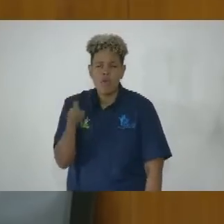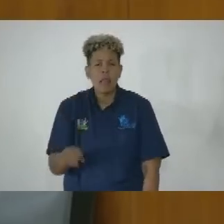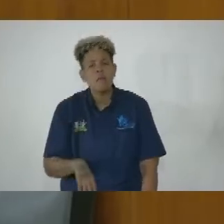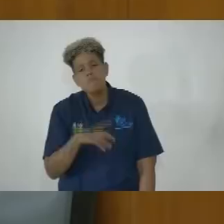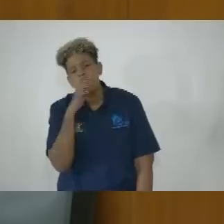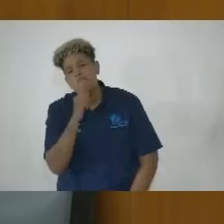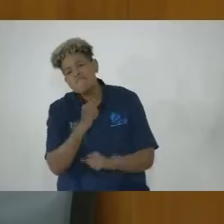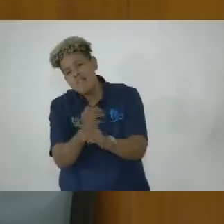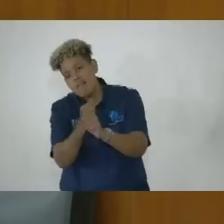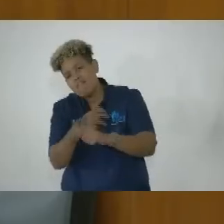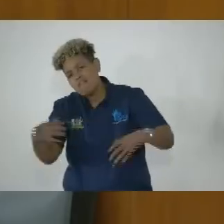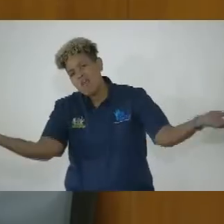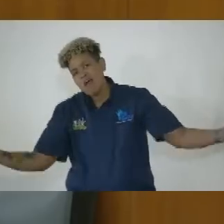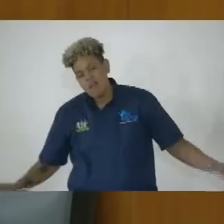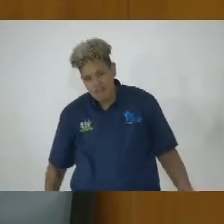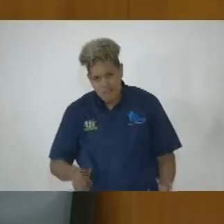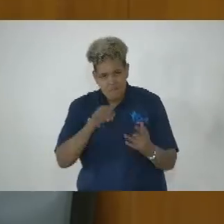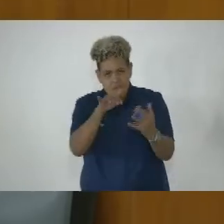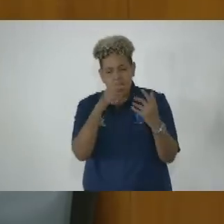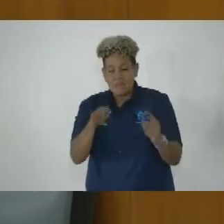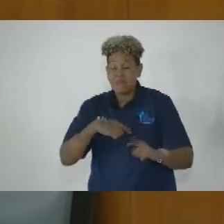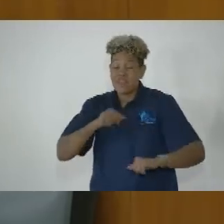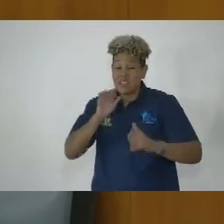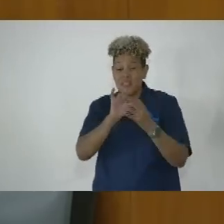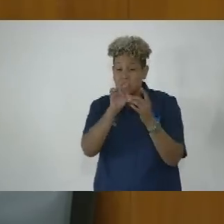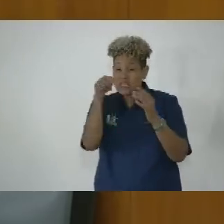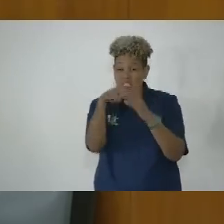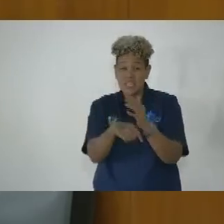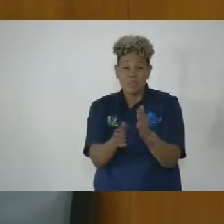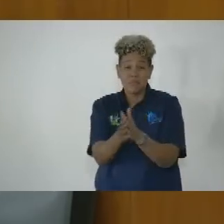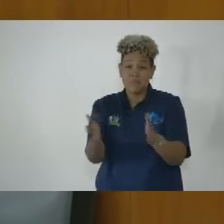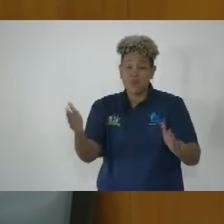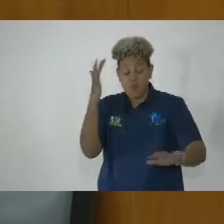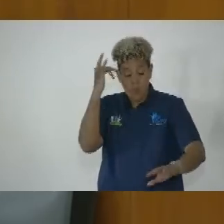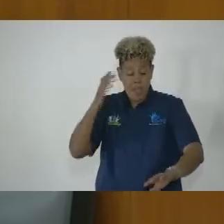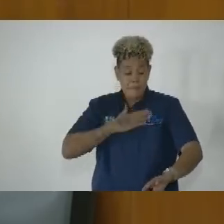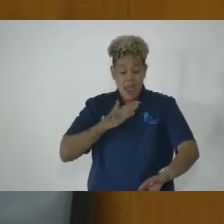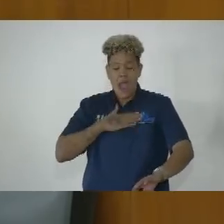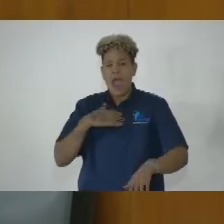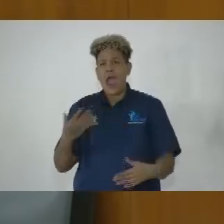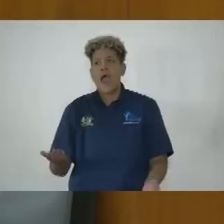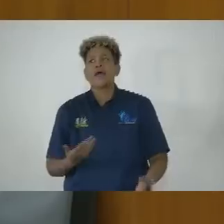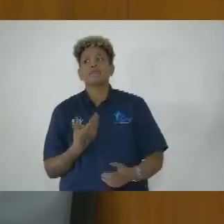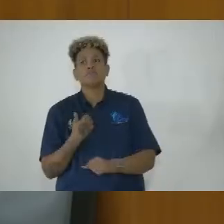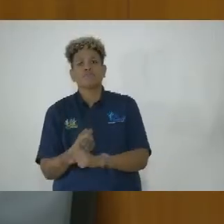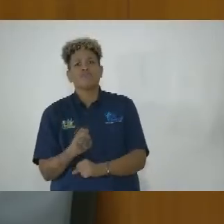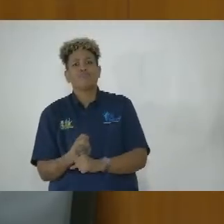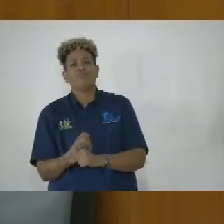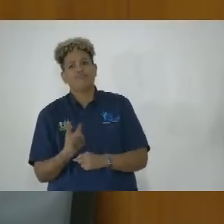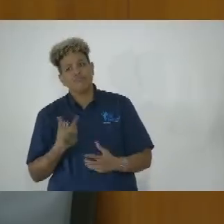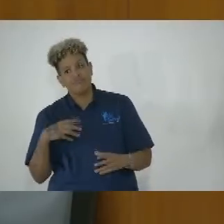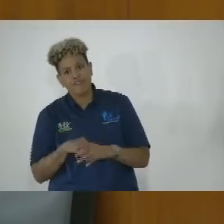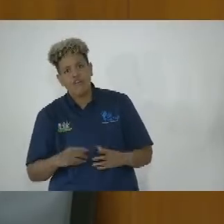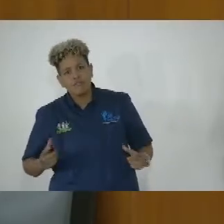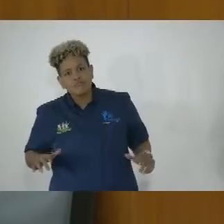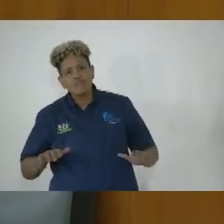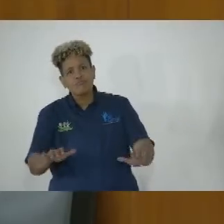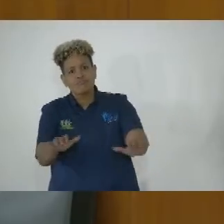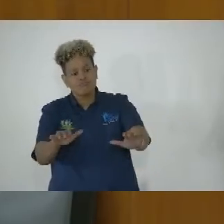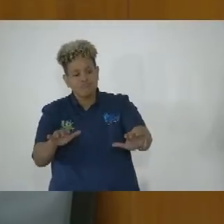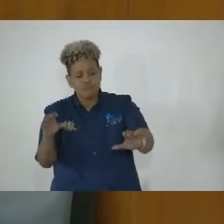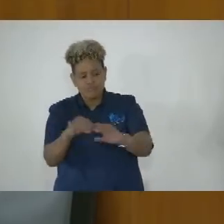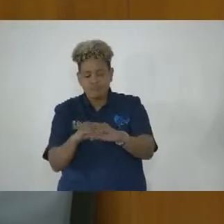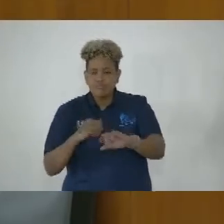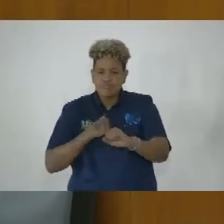on this ad nauseum because it's my occupation, or part of